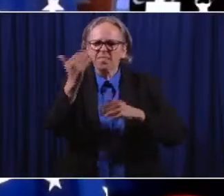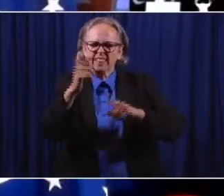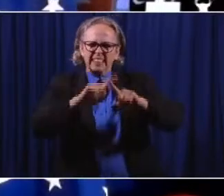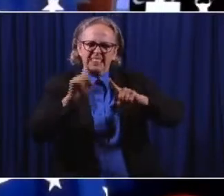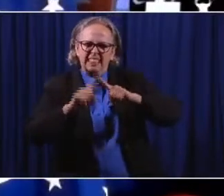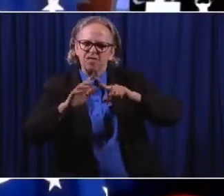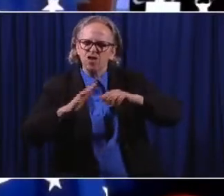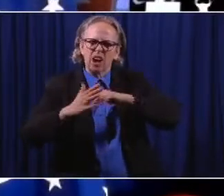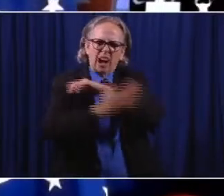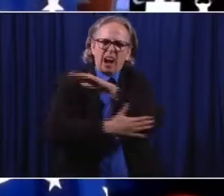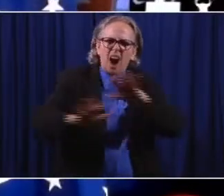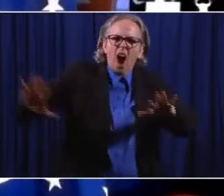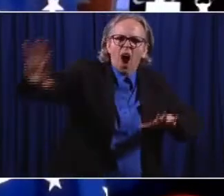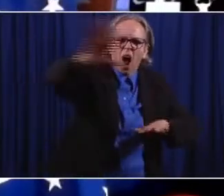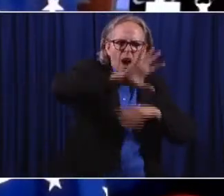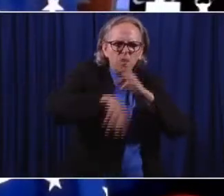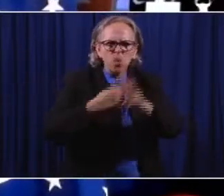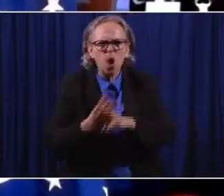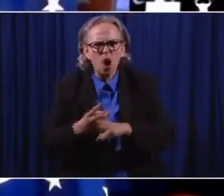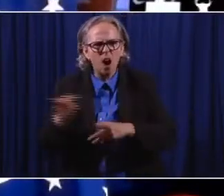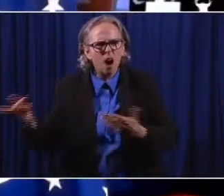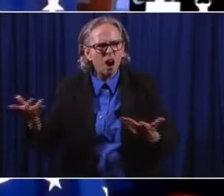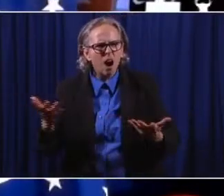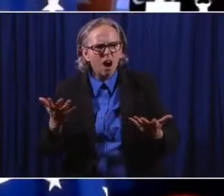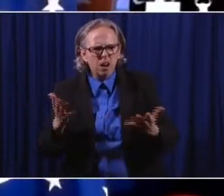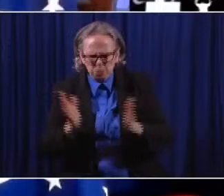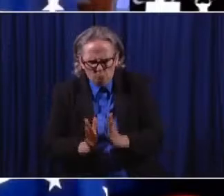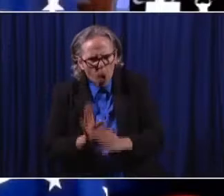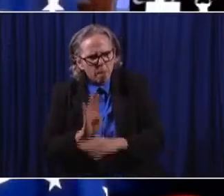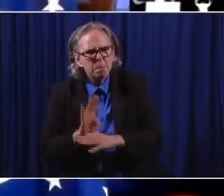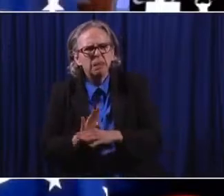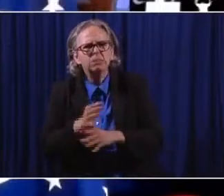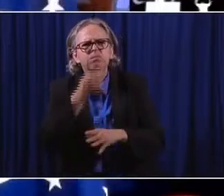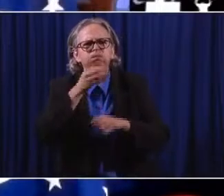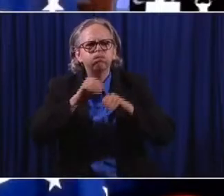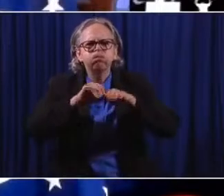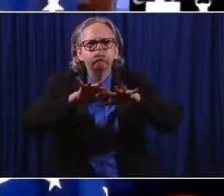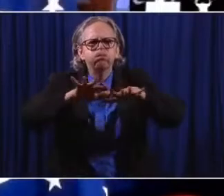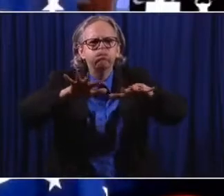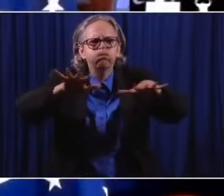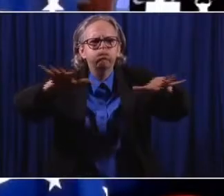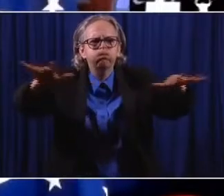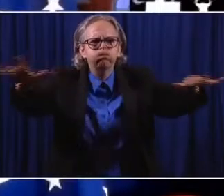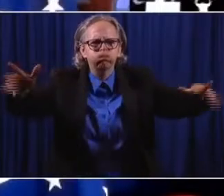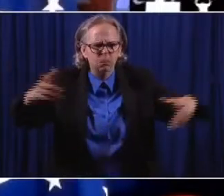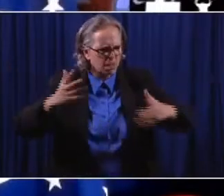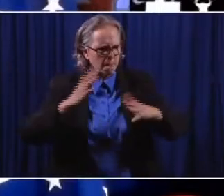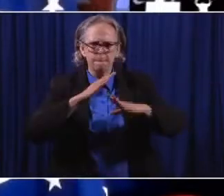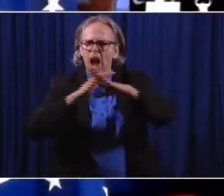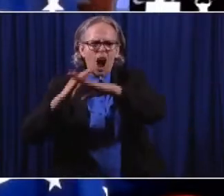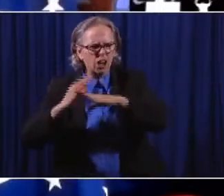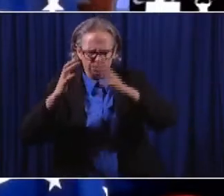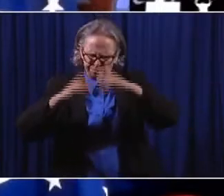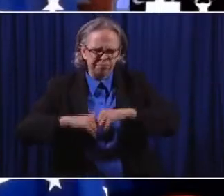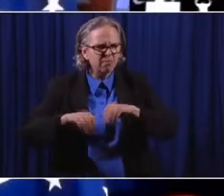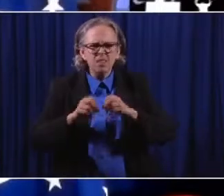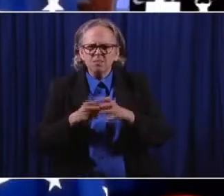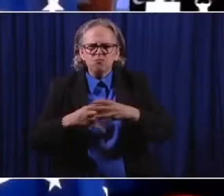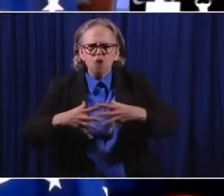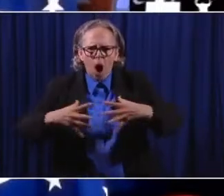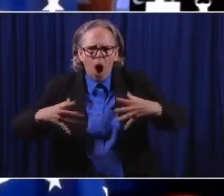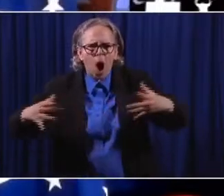with people that can knock down those barriers and help them export to the rest of the world and grow